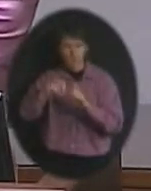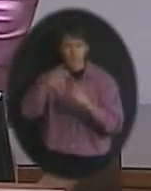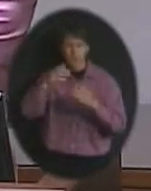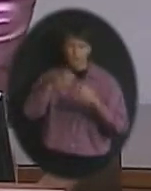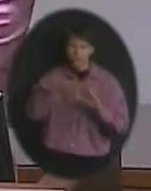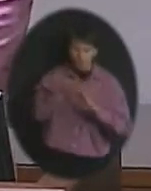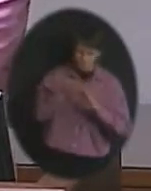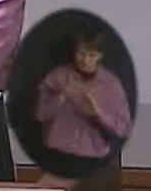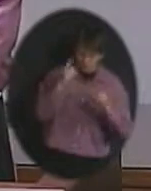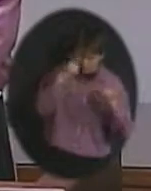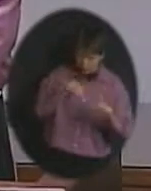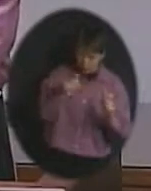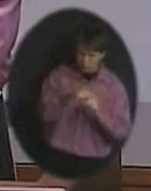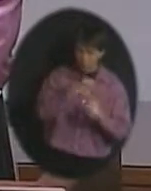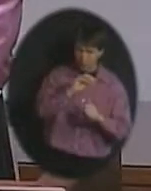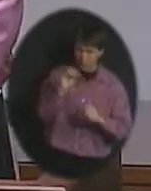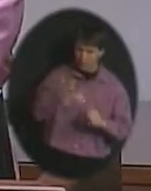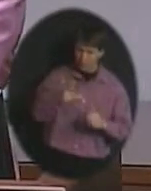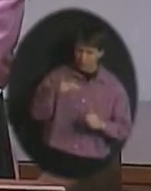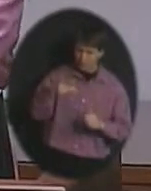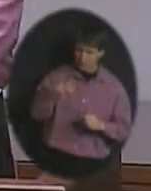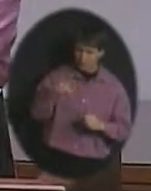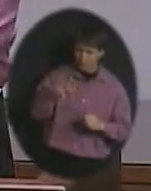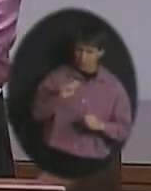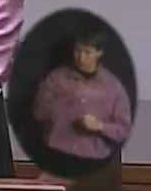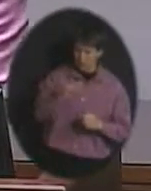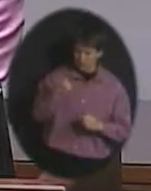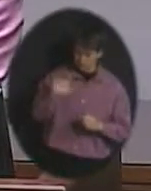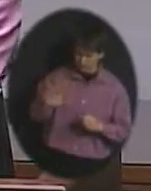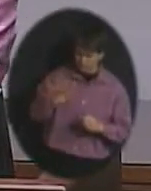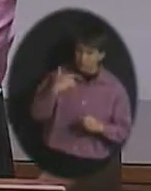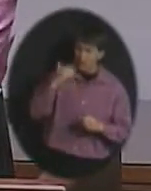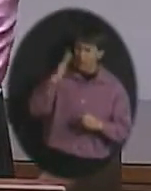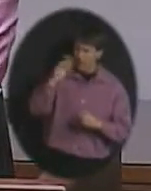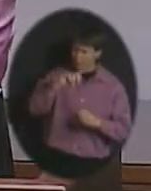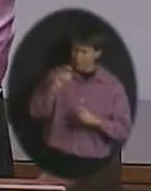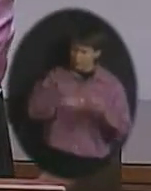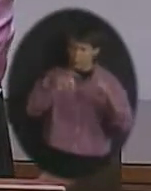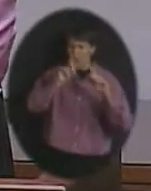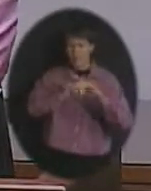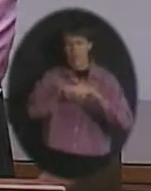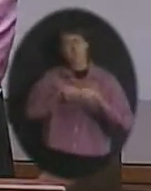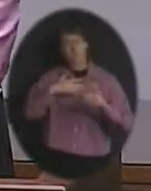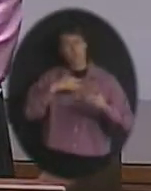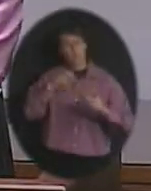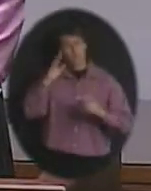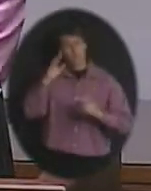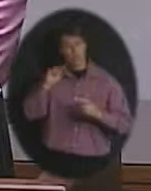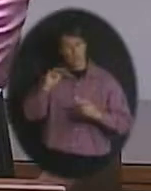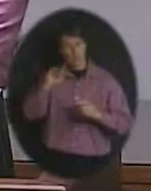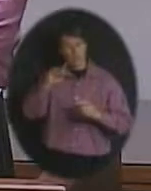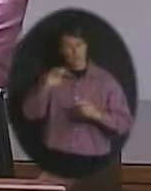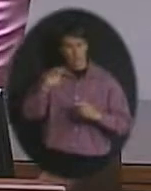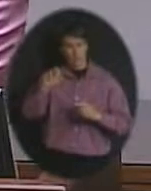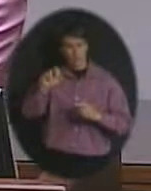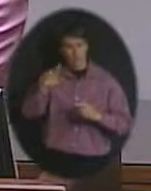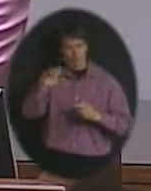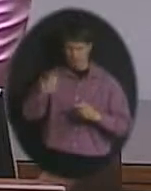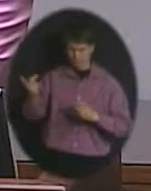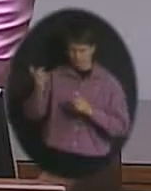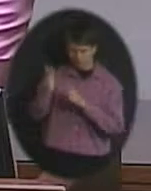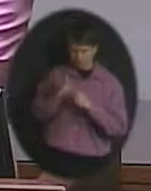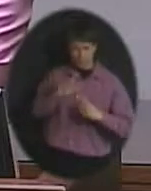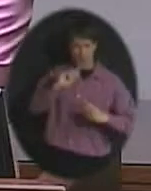agreement with Olathe Parks and Rec. So I knew the question had come up, and I know Mike Norris had gone back in and showed me where it was